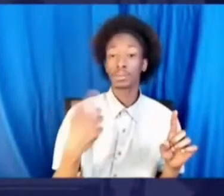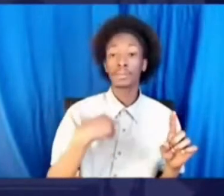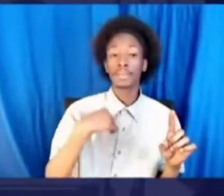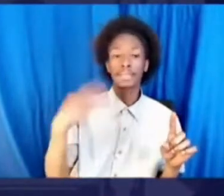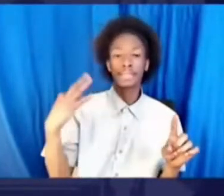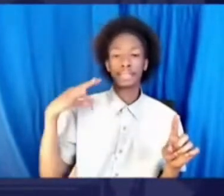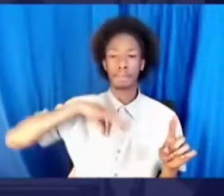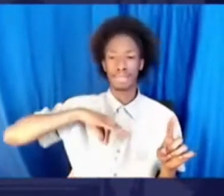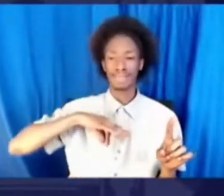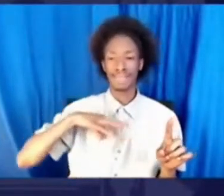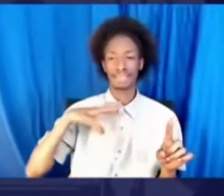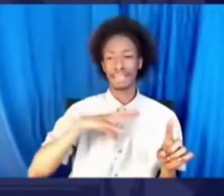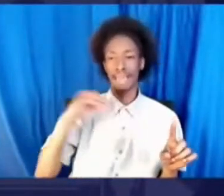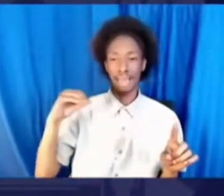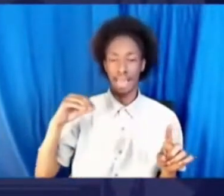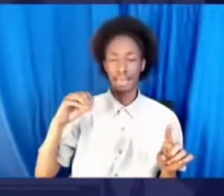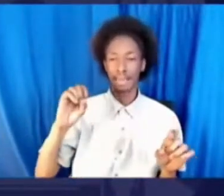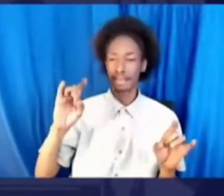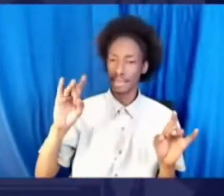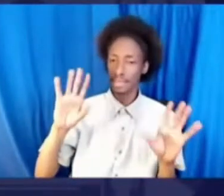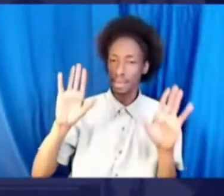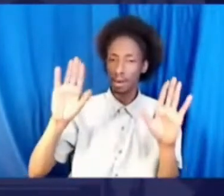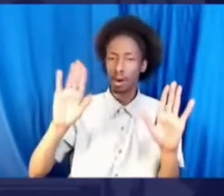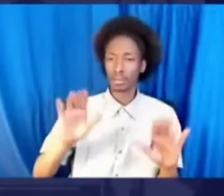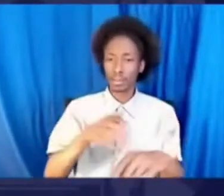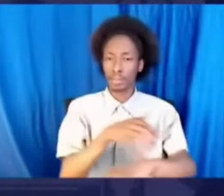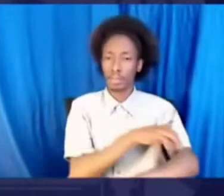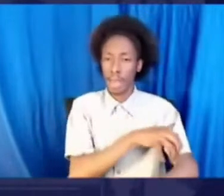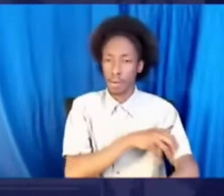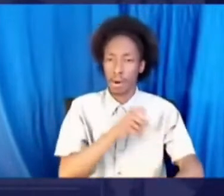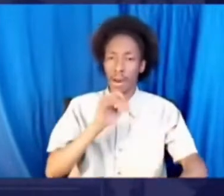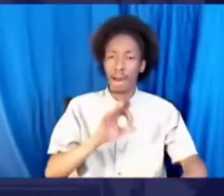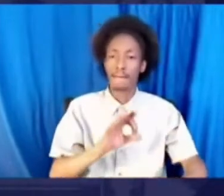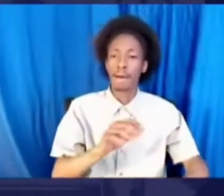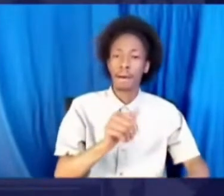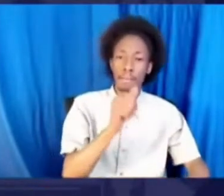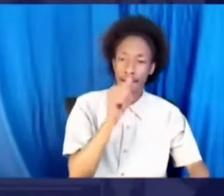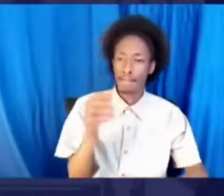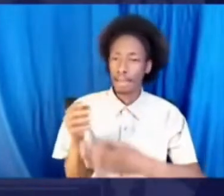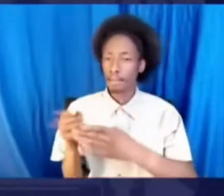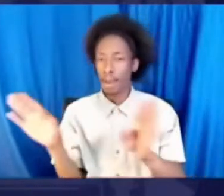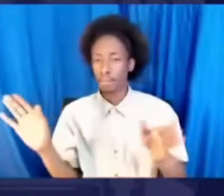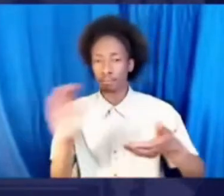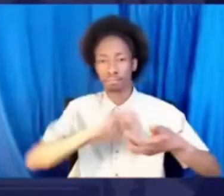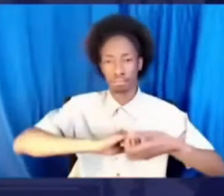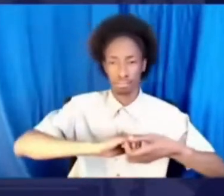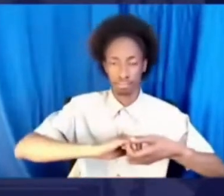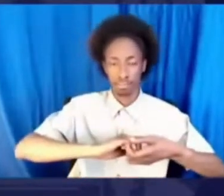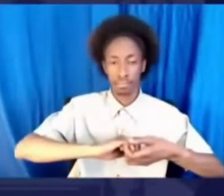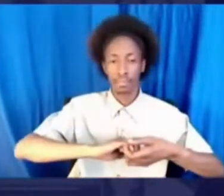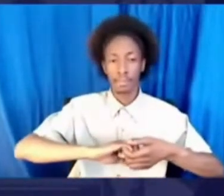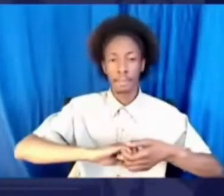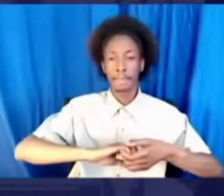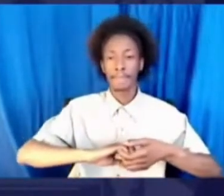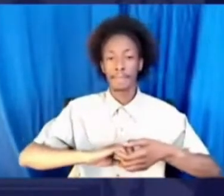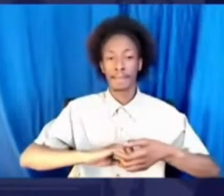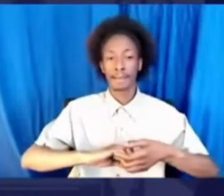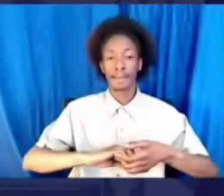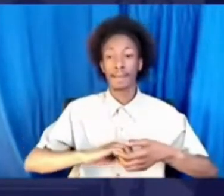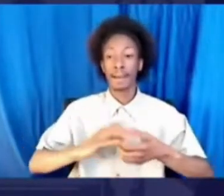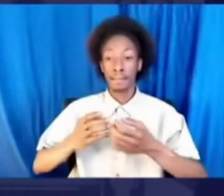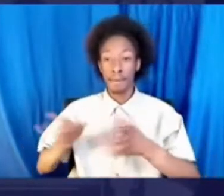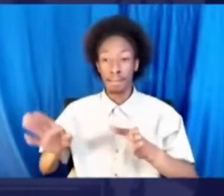the incredible power of public-private partnership. The public and the private